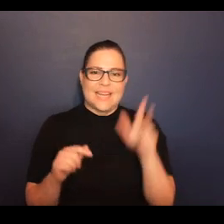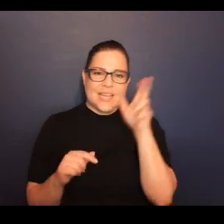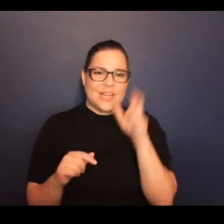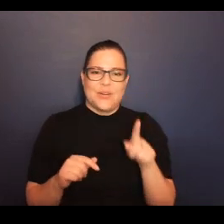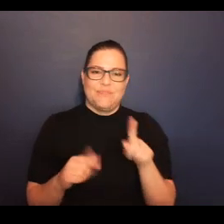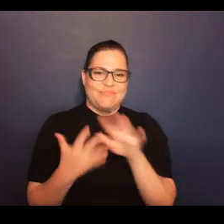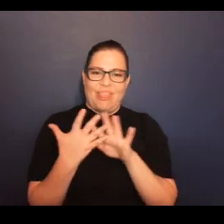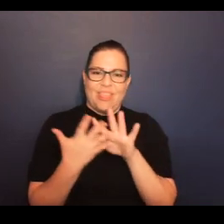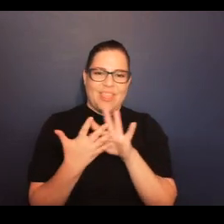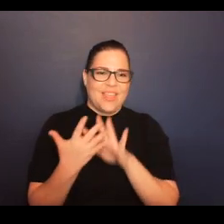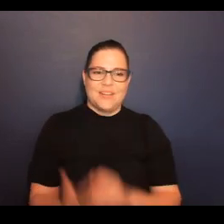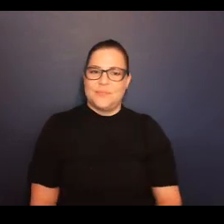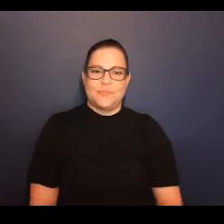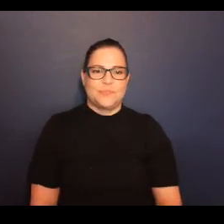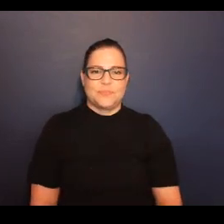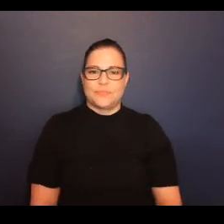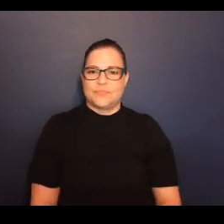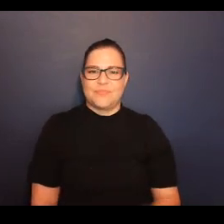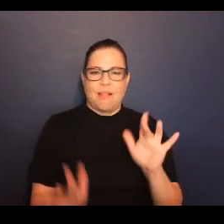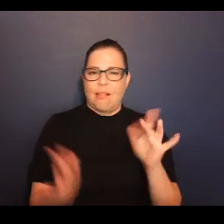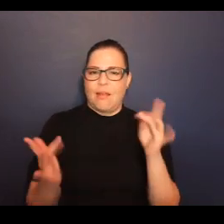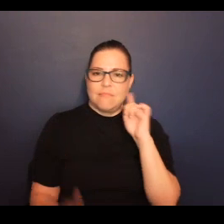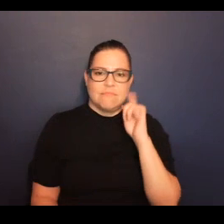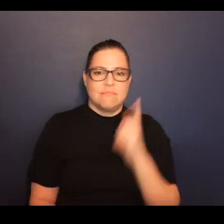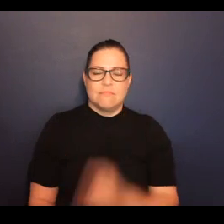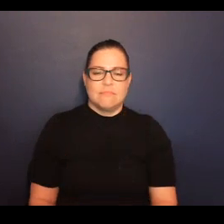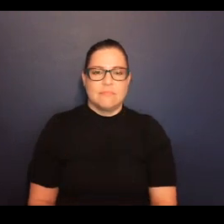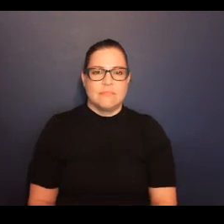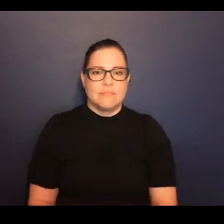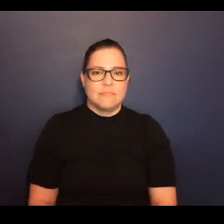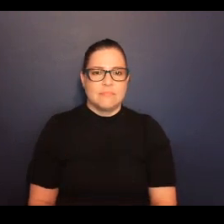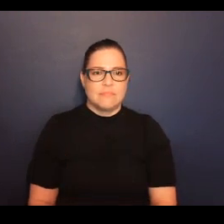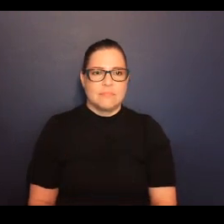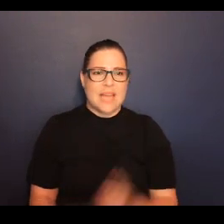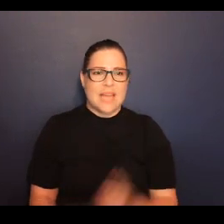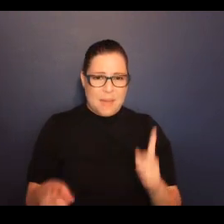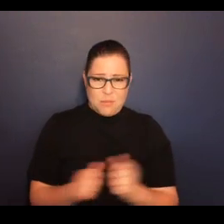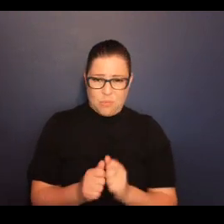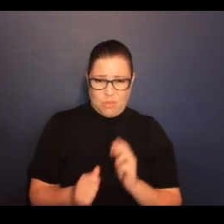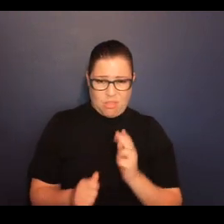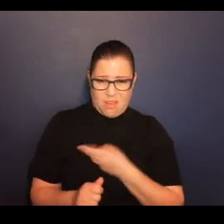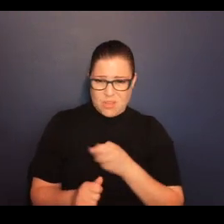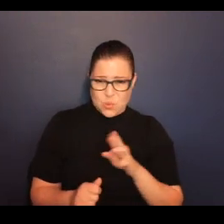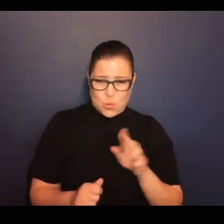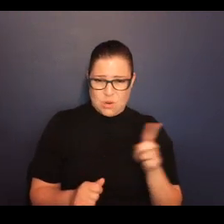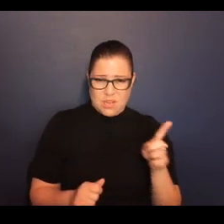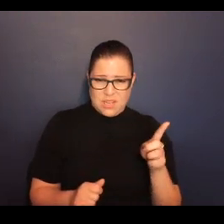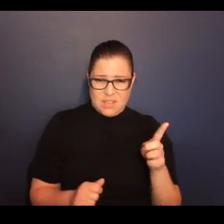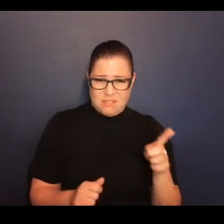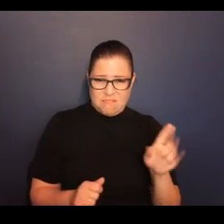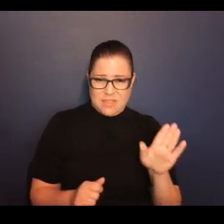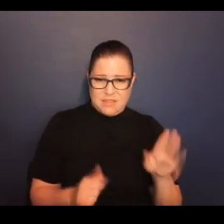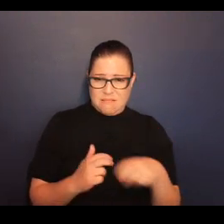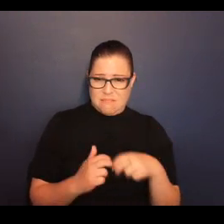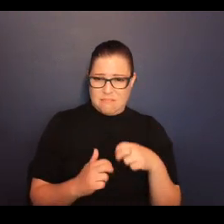Barely. Very faint. Is that something on our end, Vicki, or is that on his side?